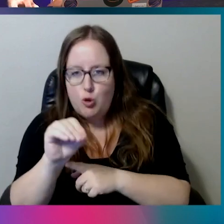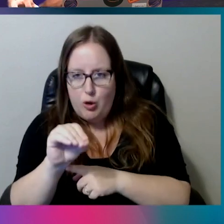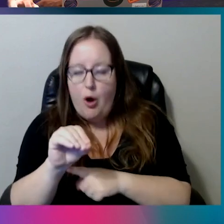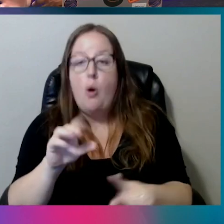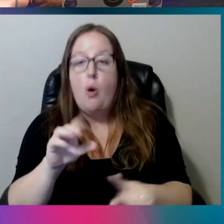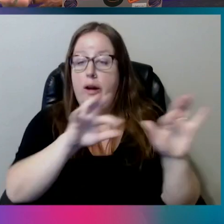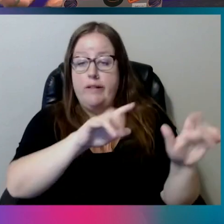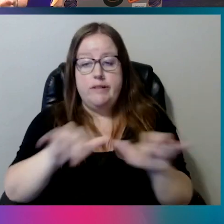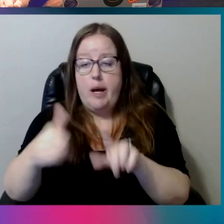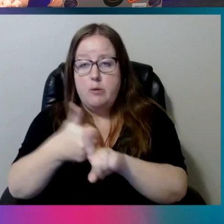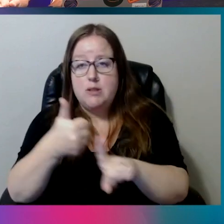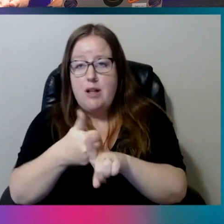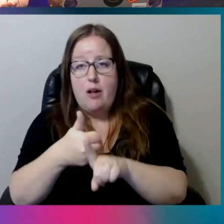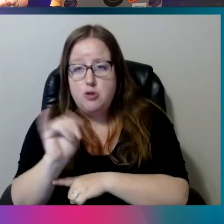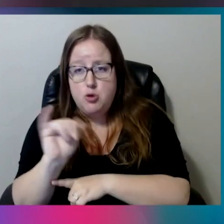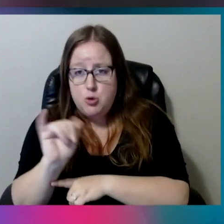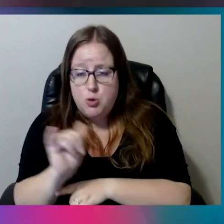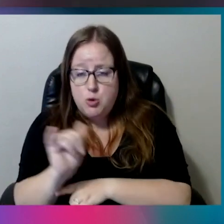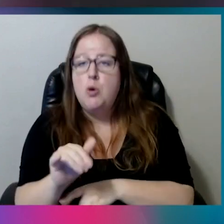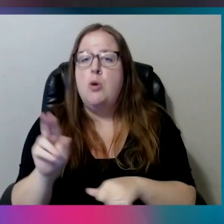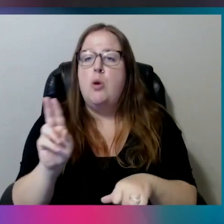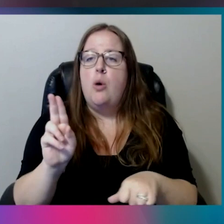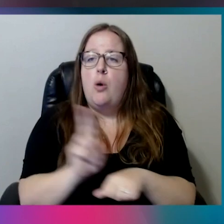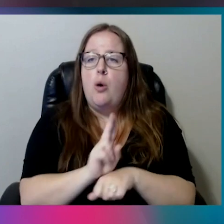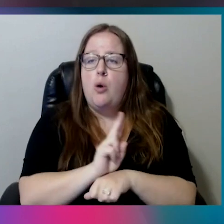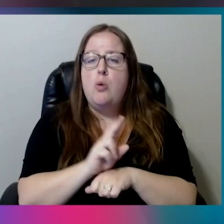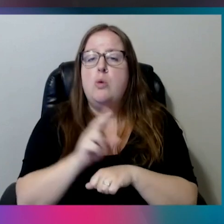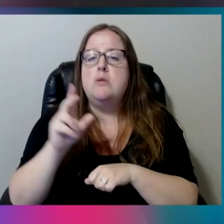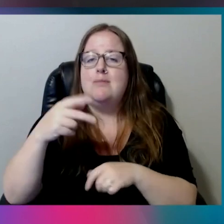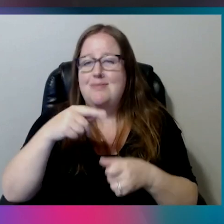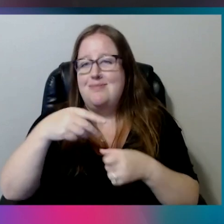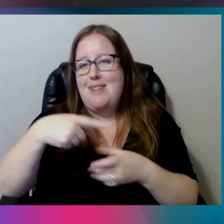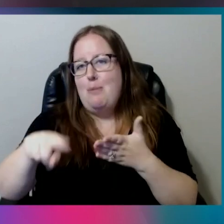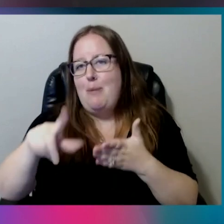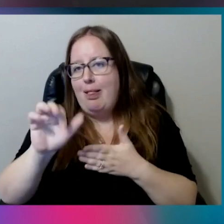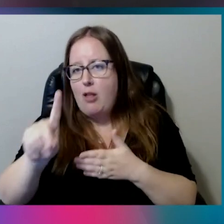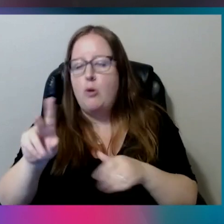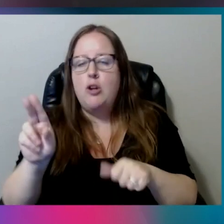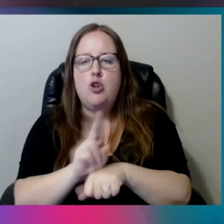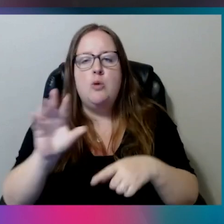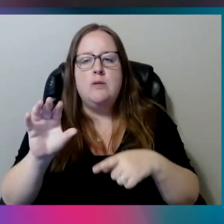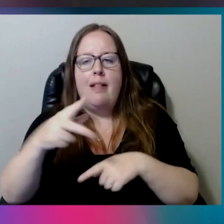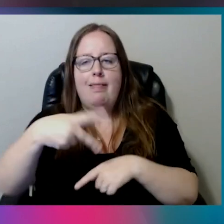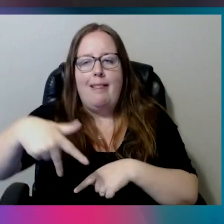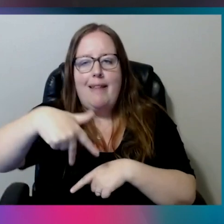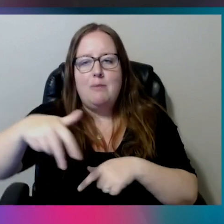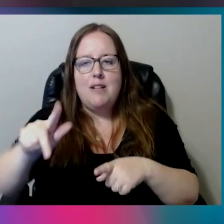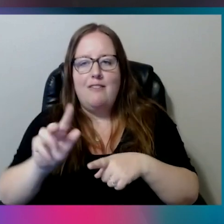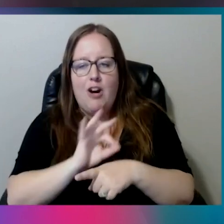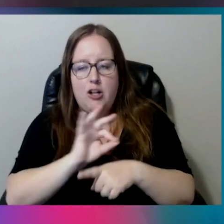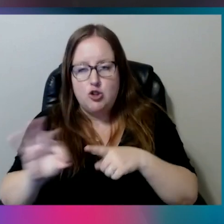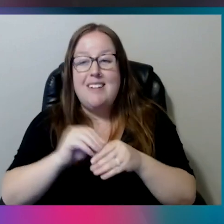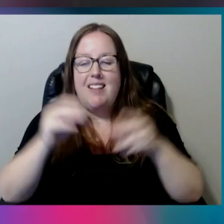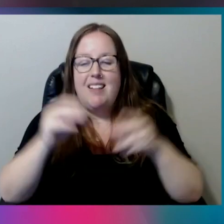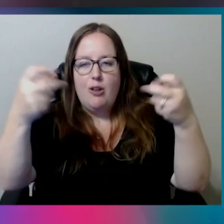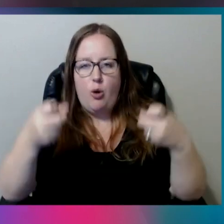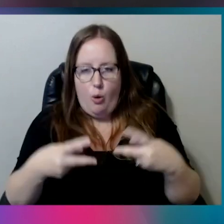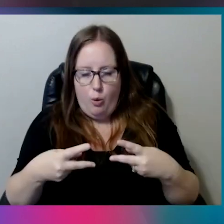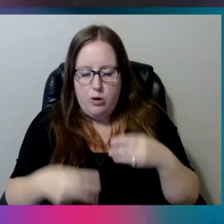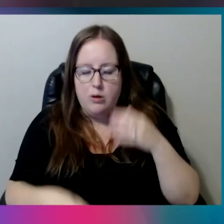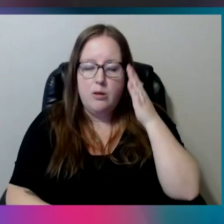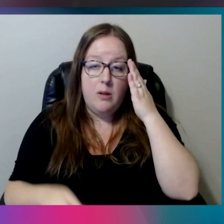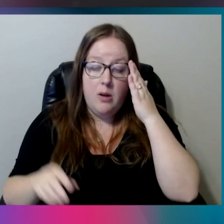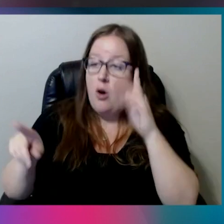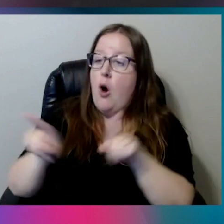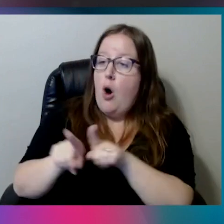own, or use a file as a payload, and then you can invoke the actual Lambda function in the cloud. Blue button up in the right-hand